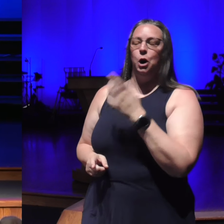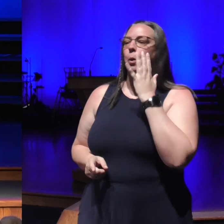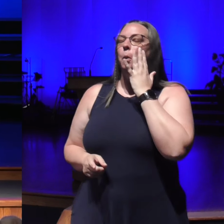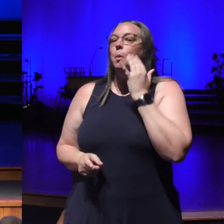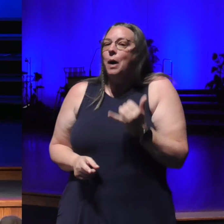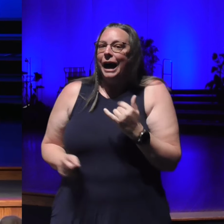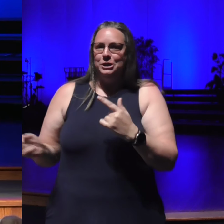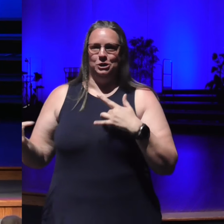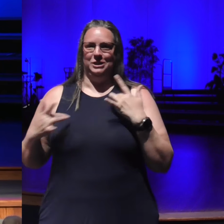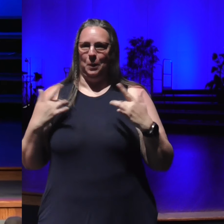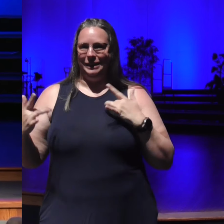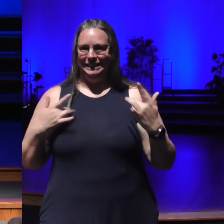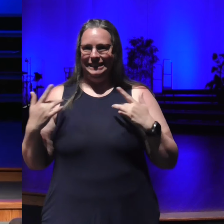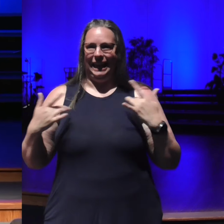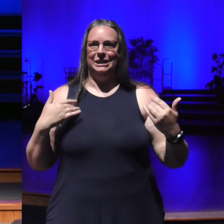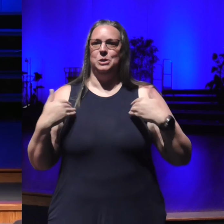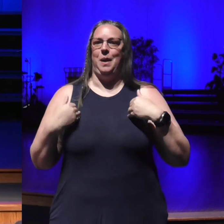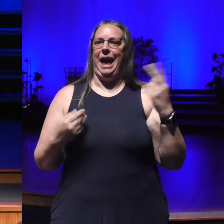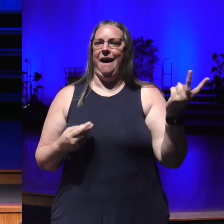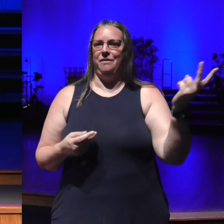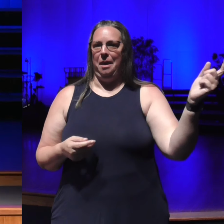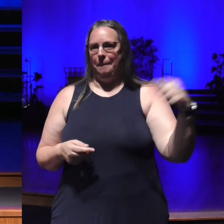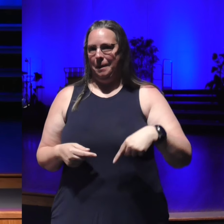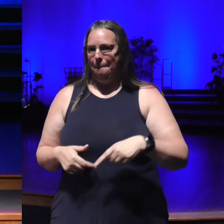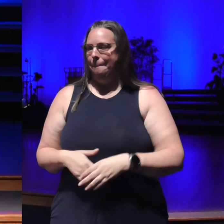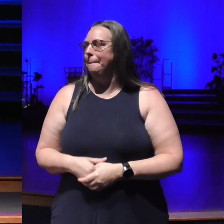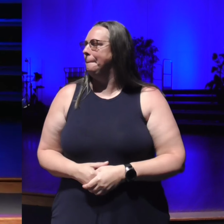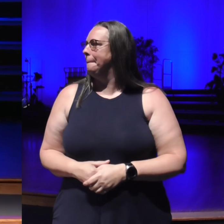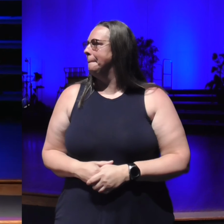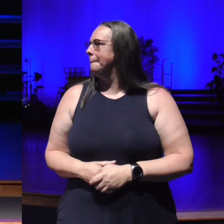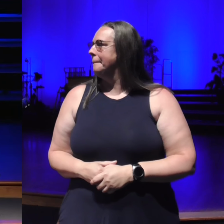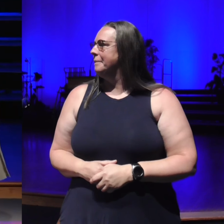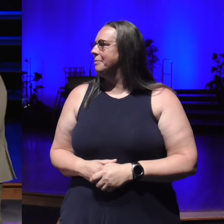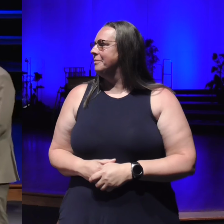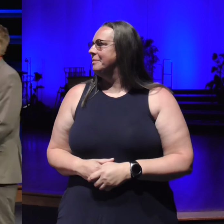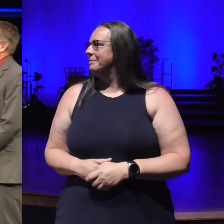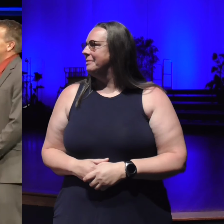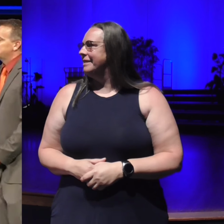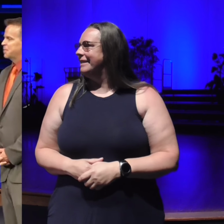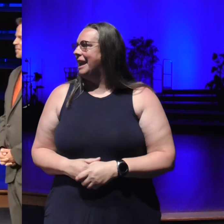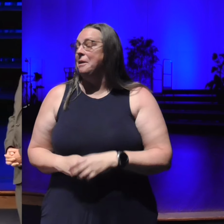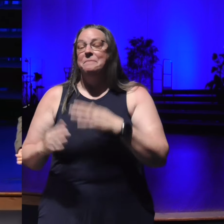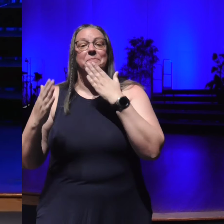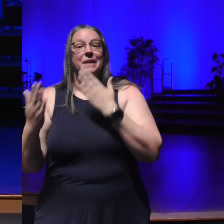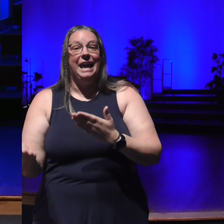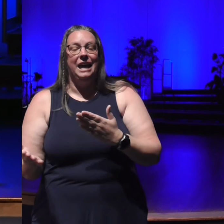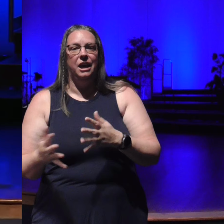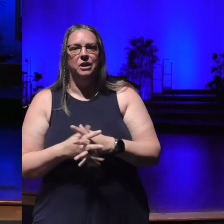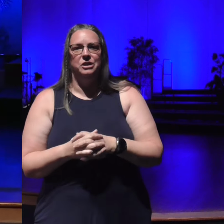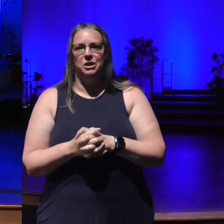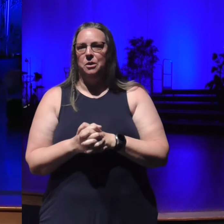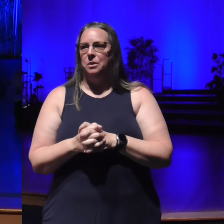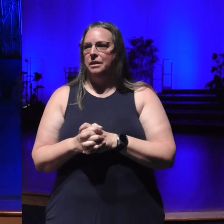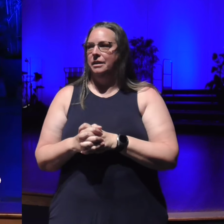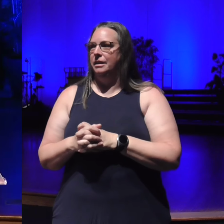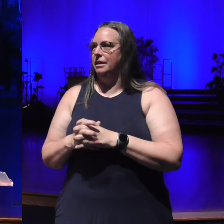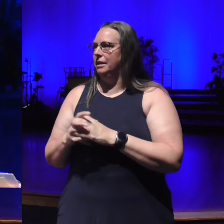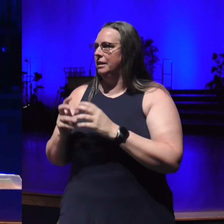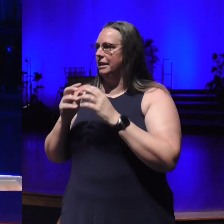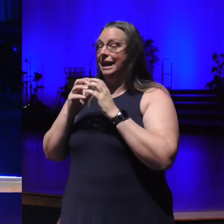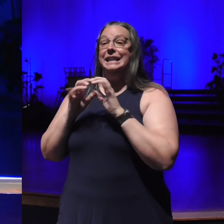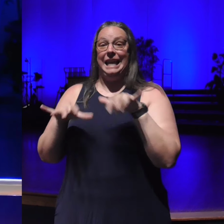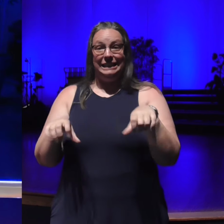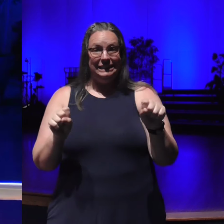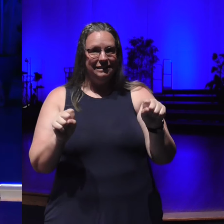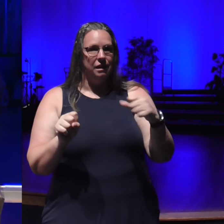she's so excited to have Lissa and Jeff join us. Thanks, Jeff, for this opportunity. Yes, I